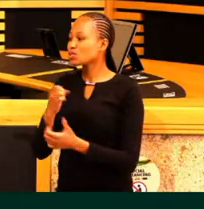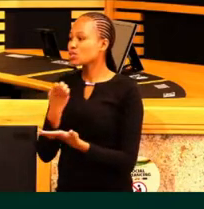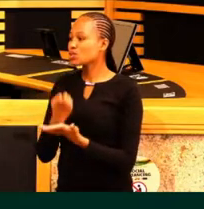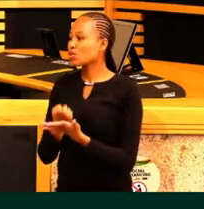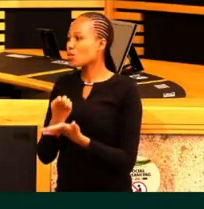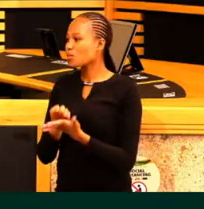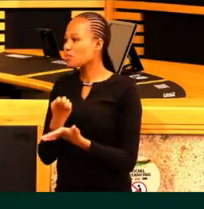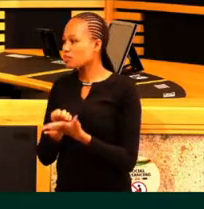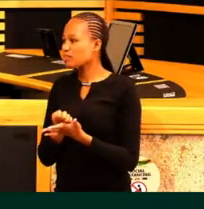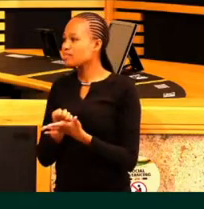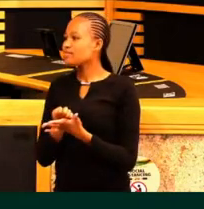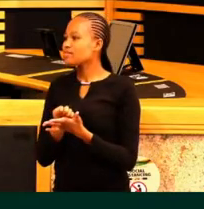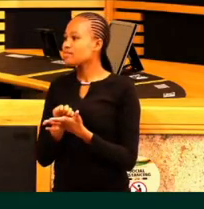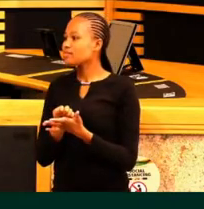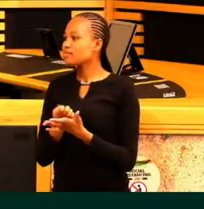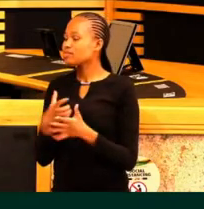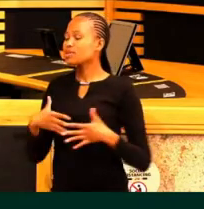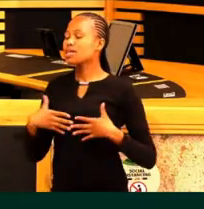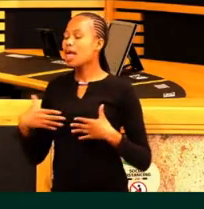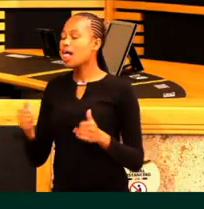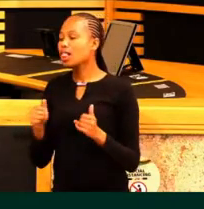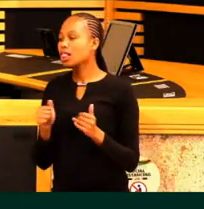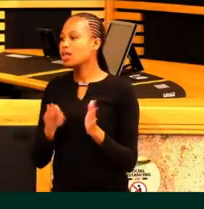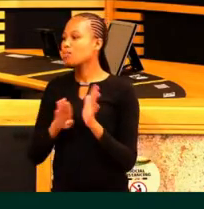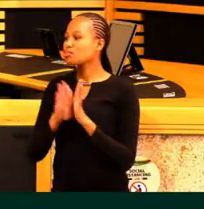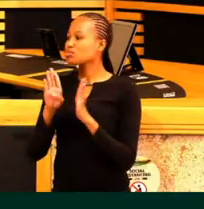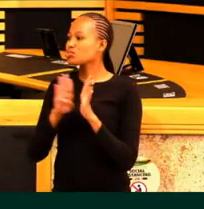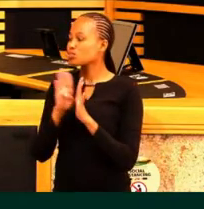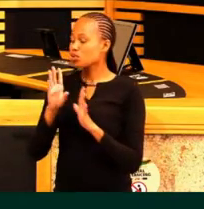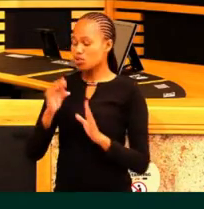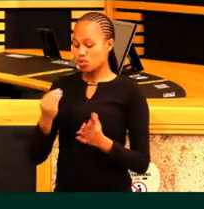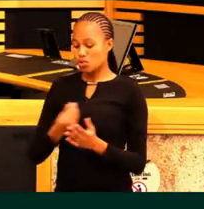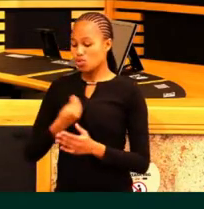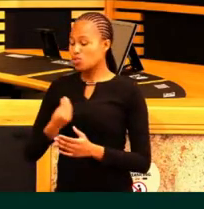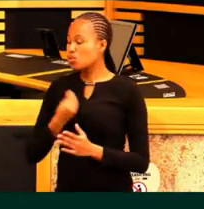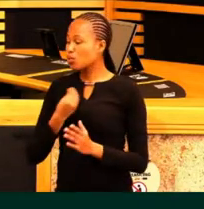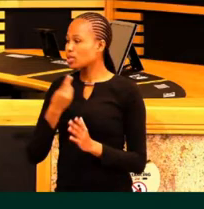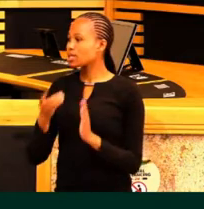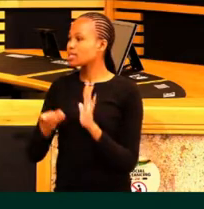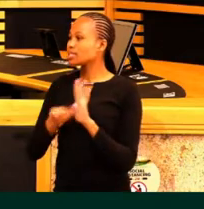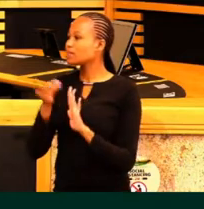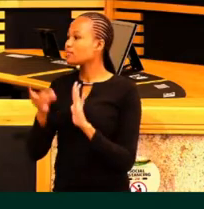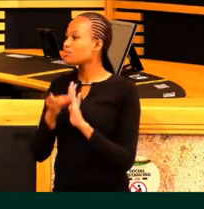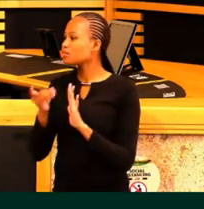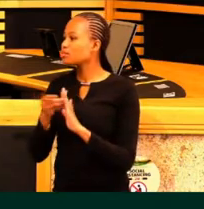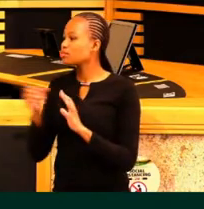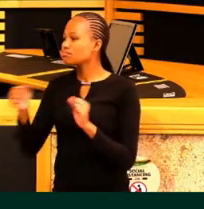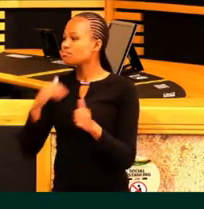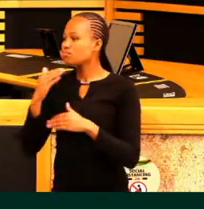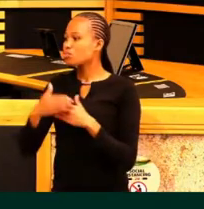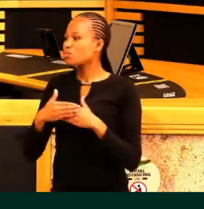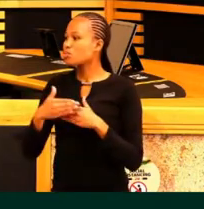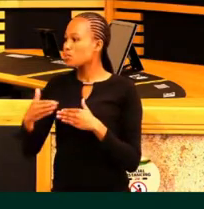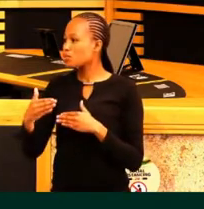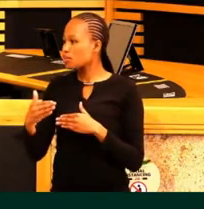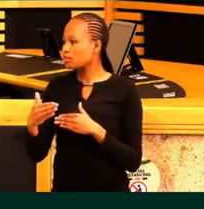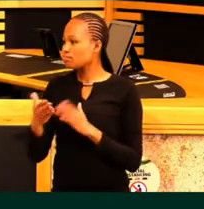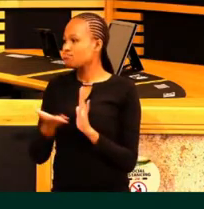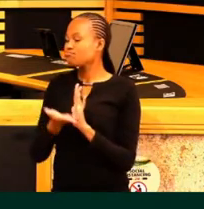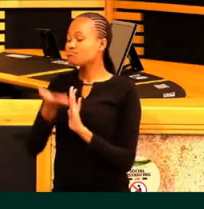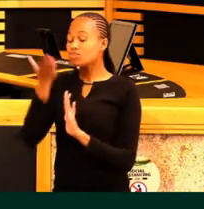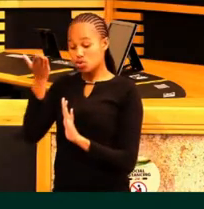and Entrepreneurship health promotion Youth Development and coordinating implementation processes that of course would reduce